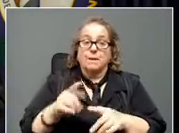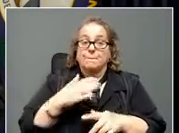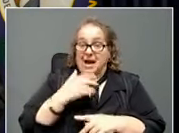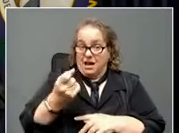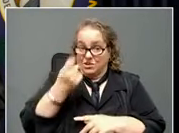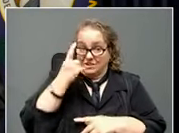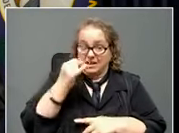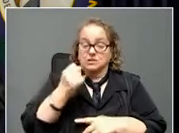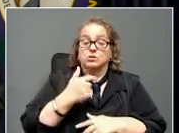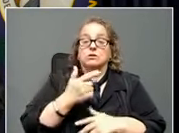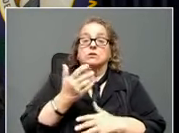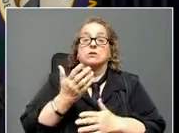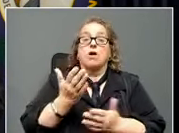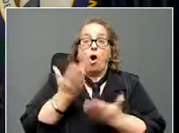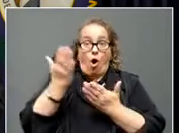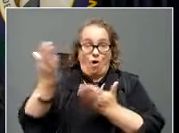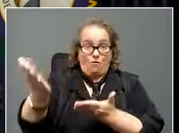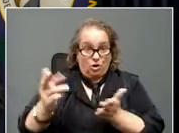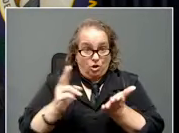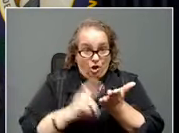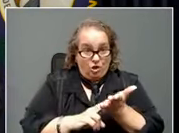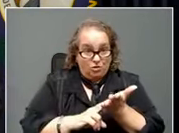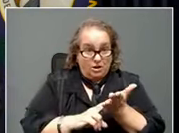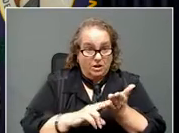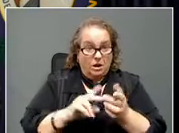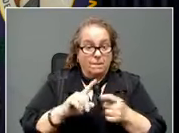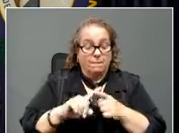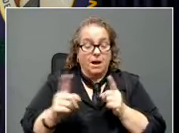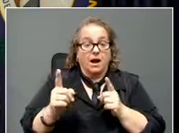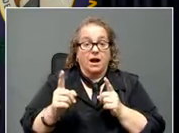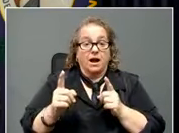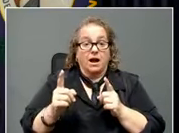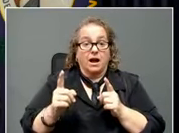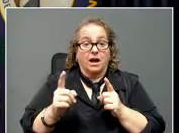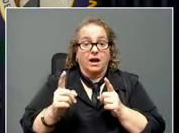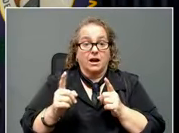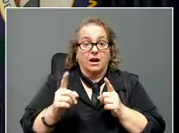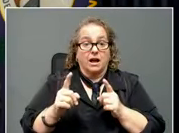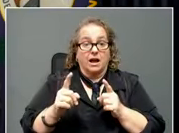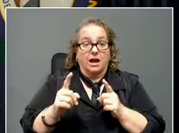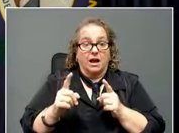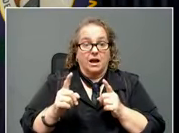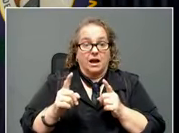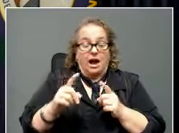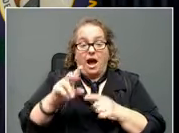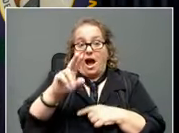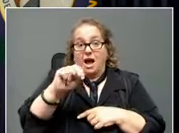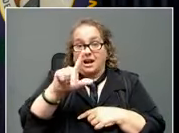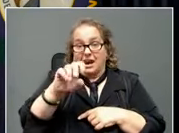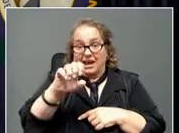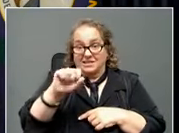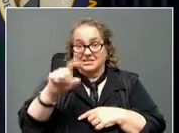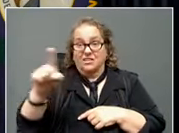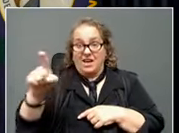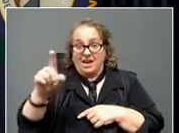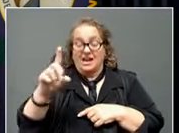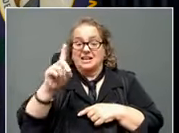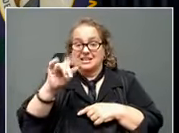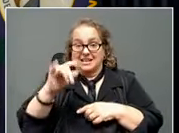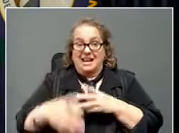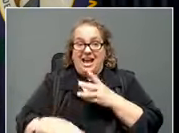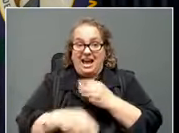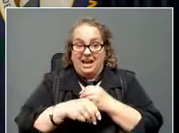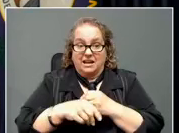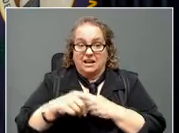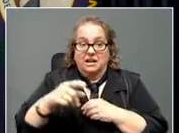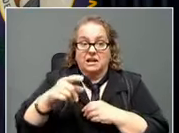that Sunrise has been offered a contract, but unless a portion of a standard non-discrimination clause is crossed through,